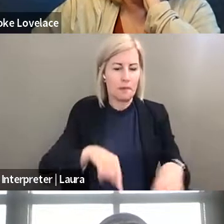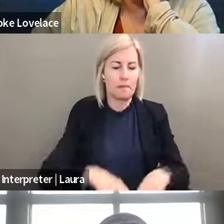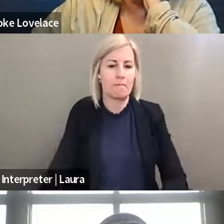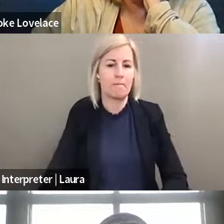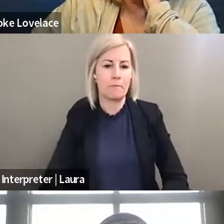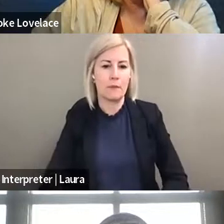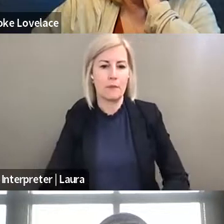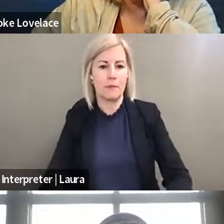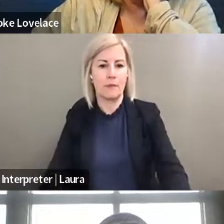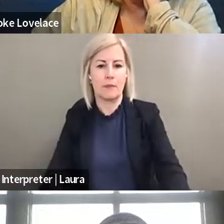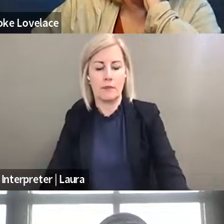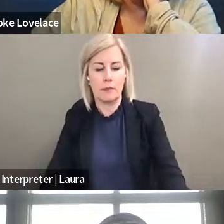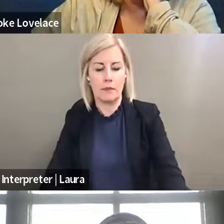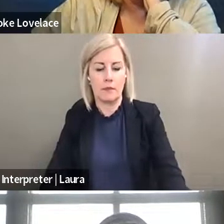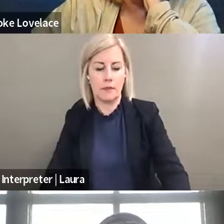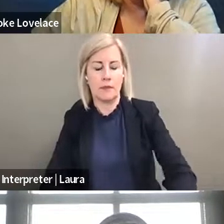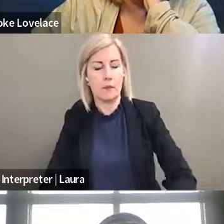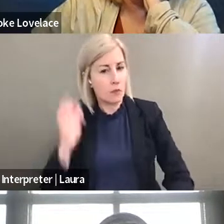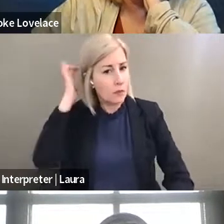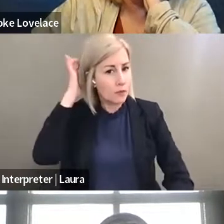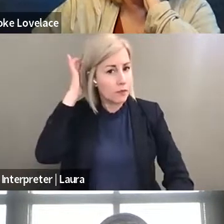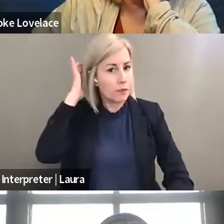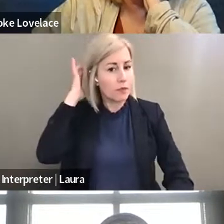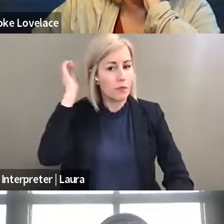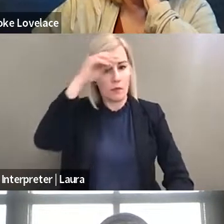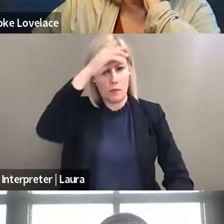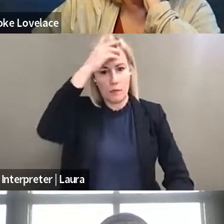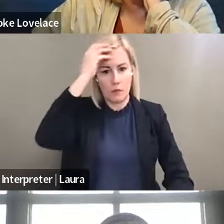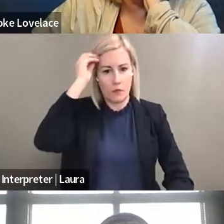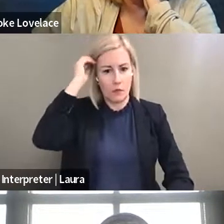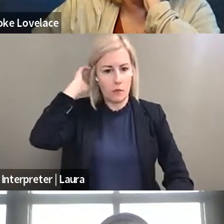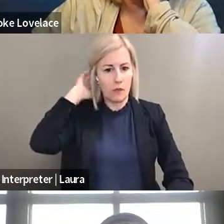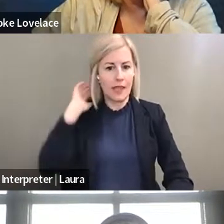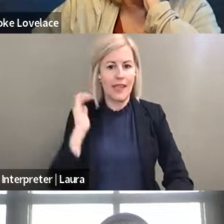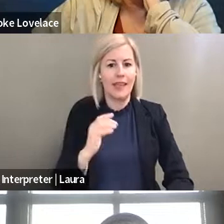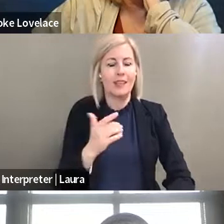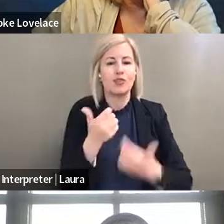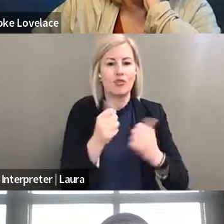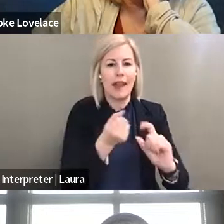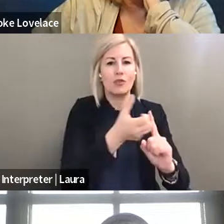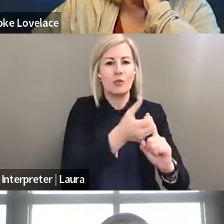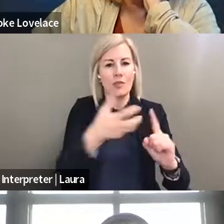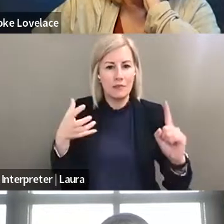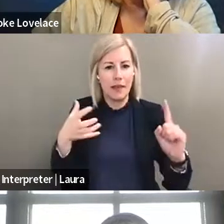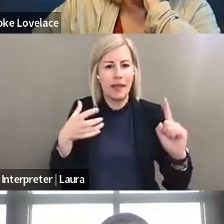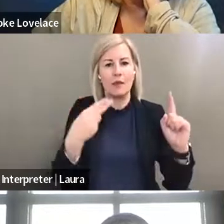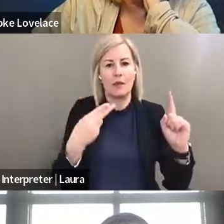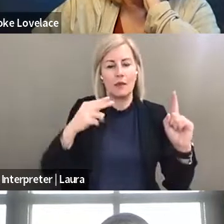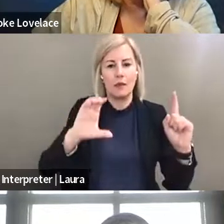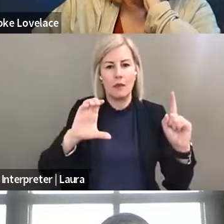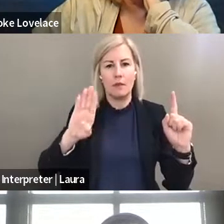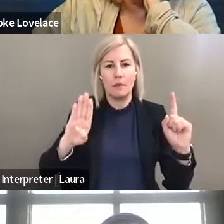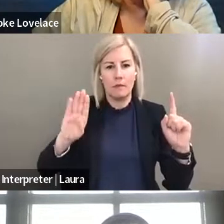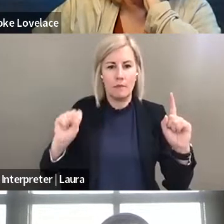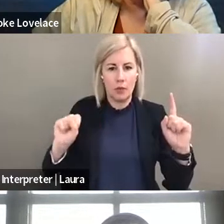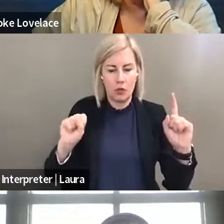report on Glenwood. So it is trying to help expand the capacity of home and community-based services